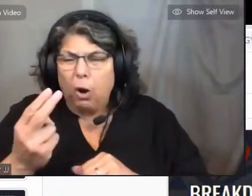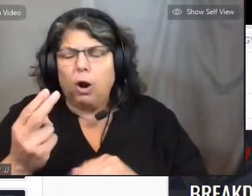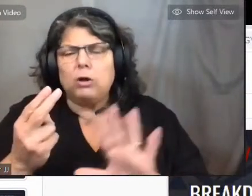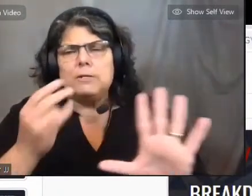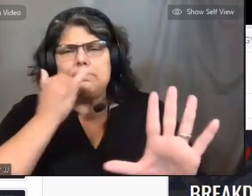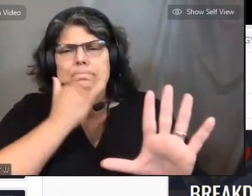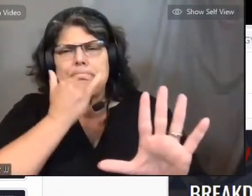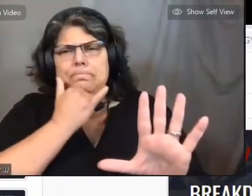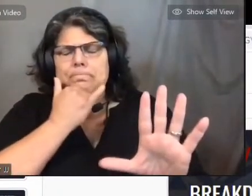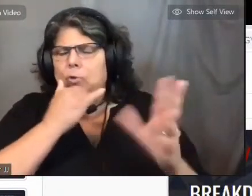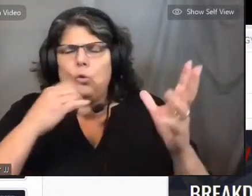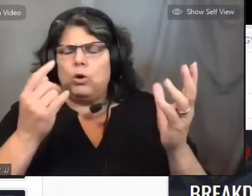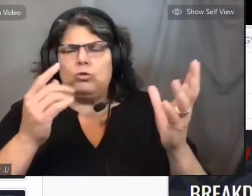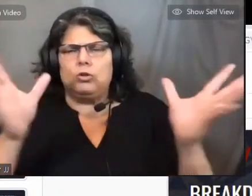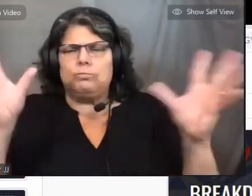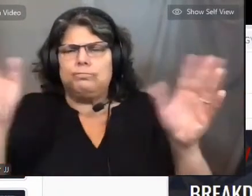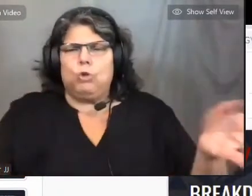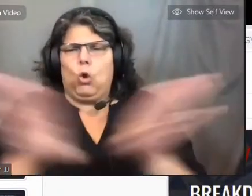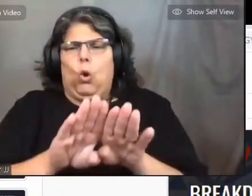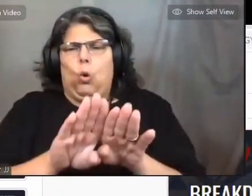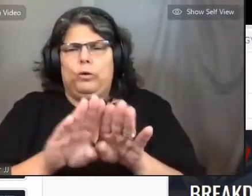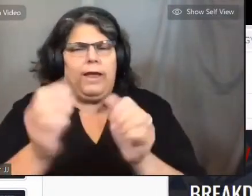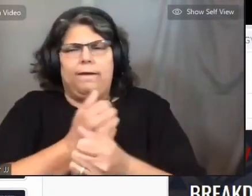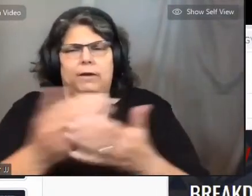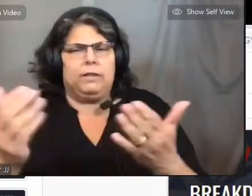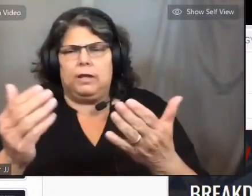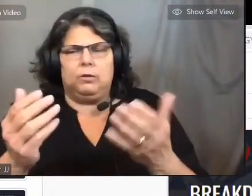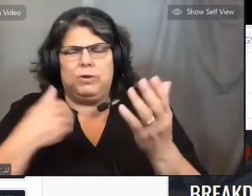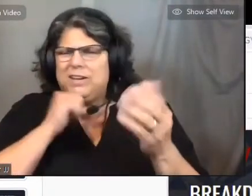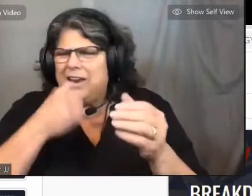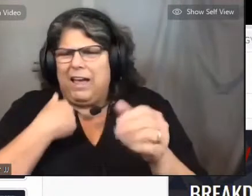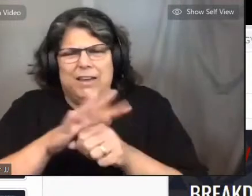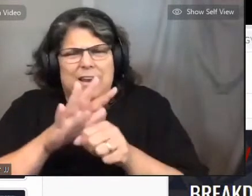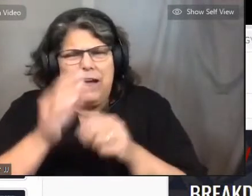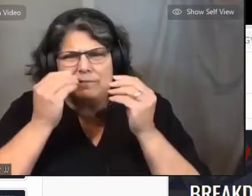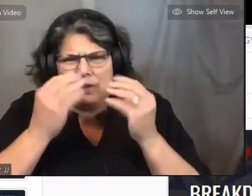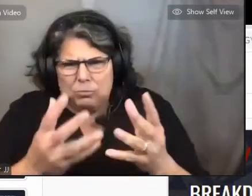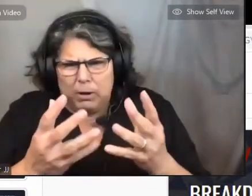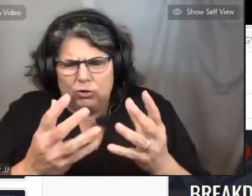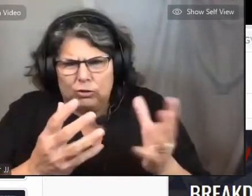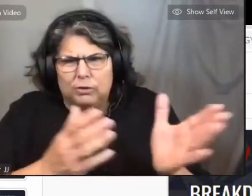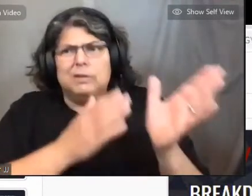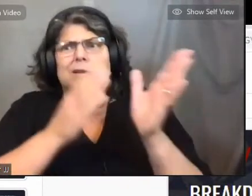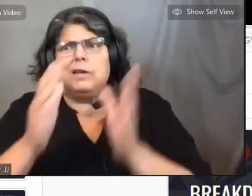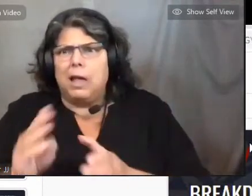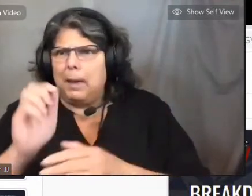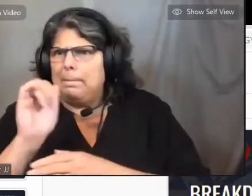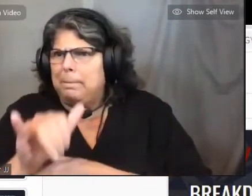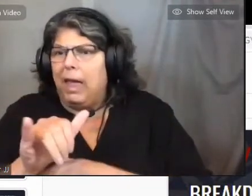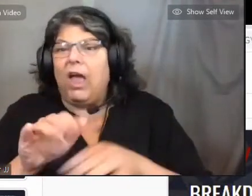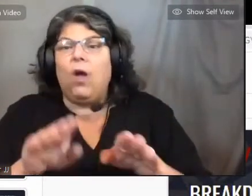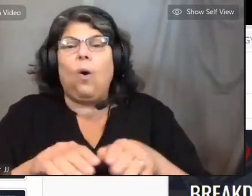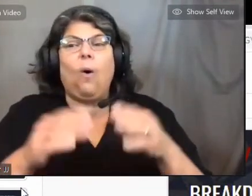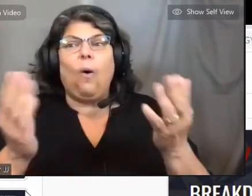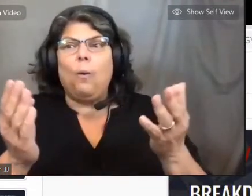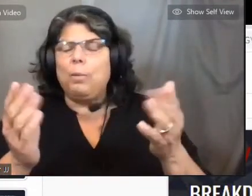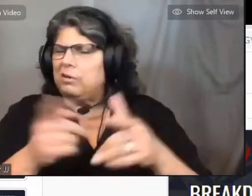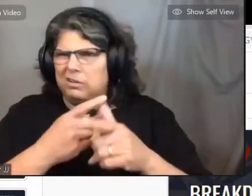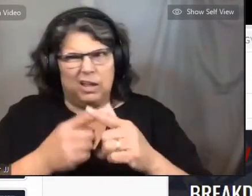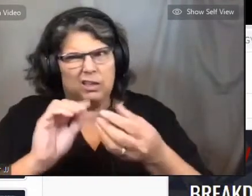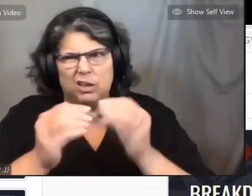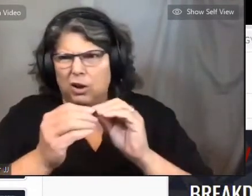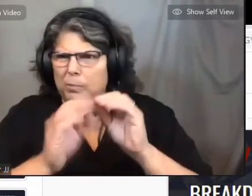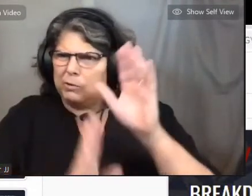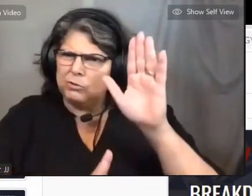information, and it seemed like a huge wave coming. But then in May, we opened up a little bit, and we had more of a bump of our